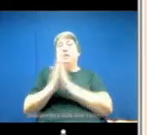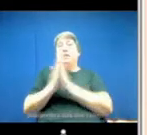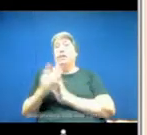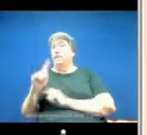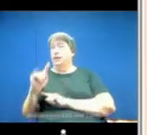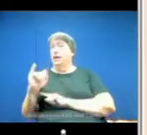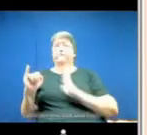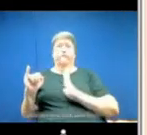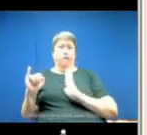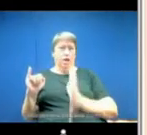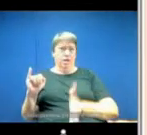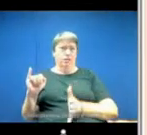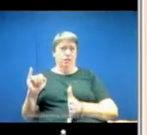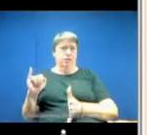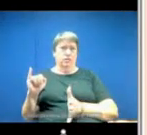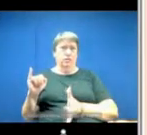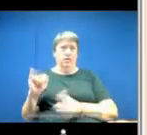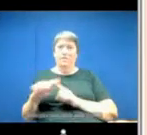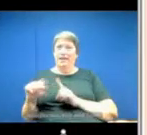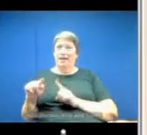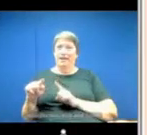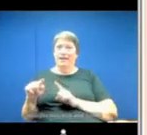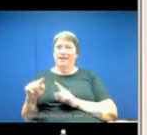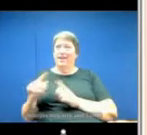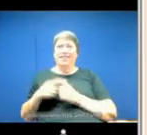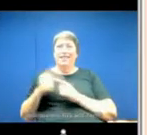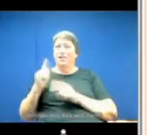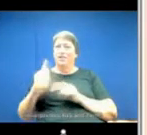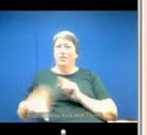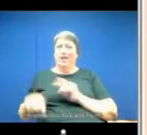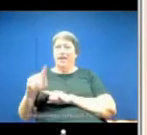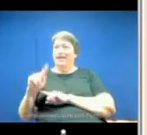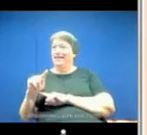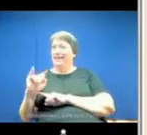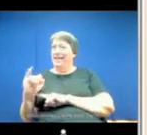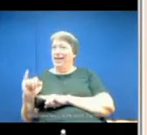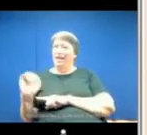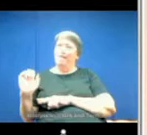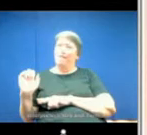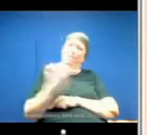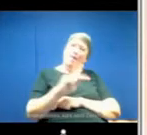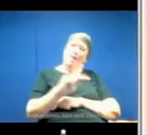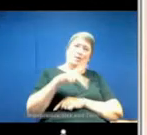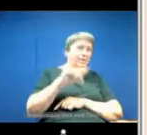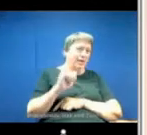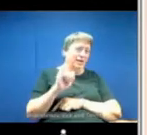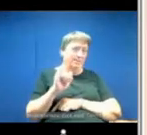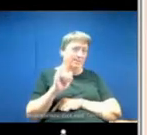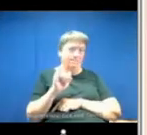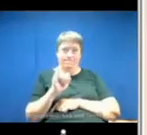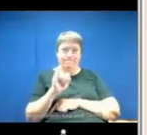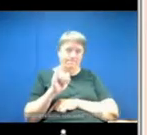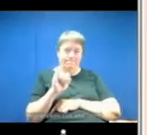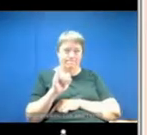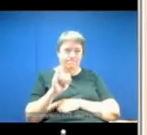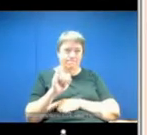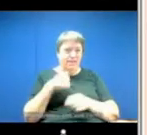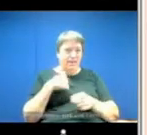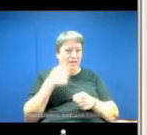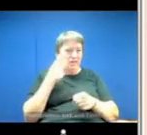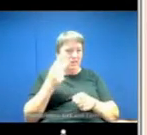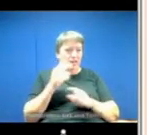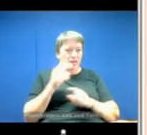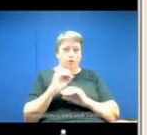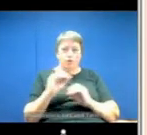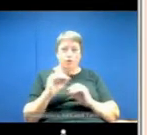but then there's the question about whether you can go from table work to proceedings work. I see no, the TI function